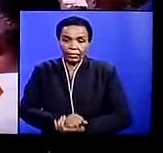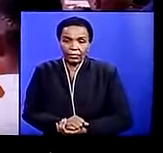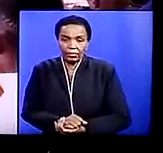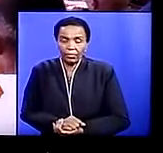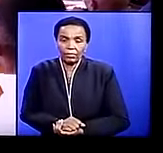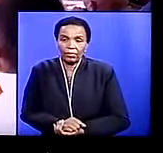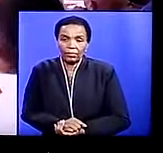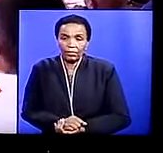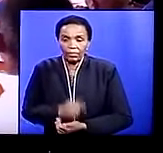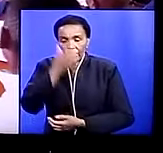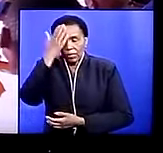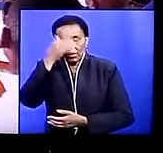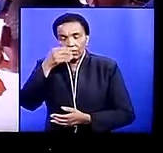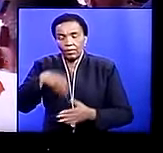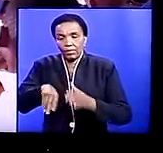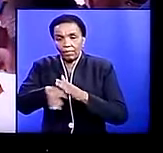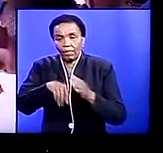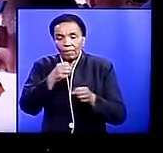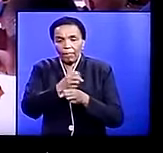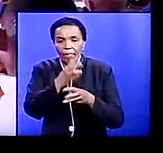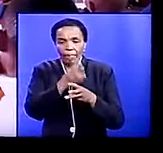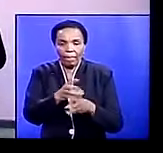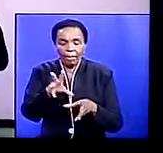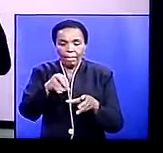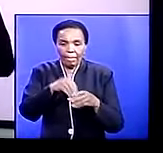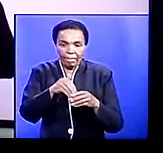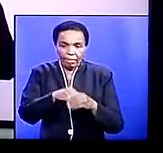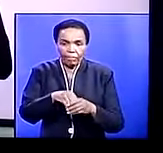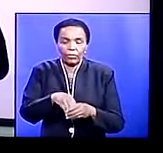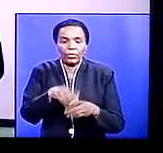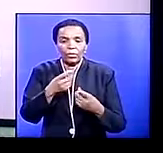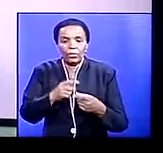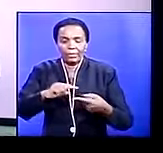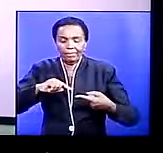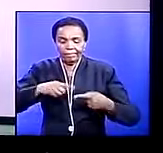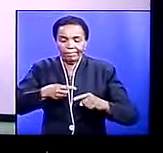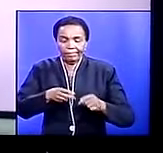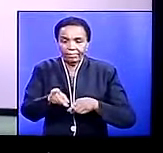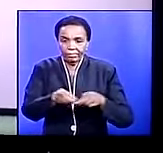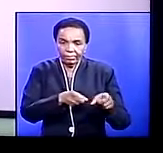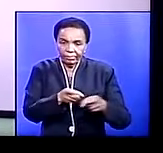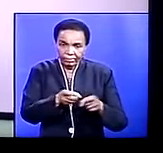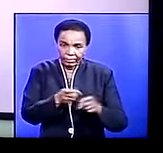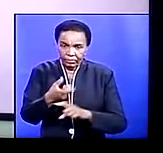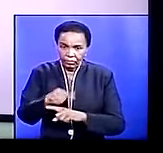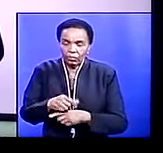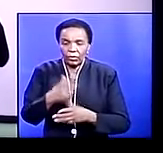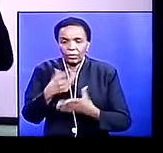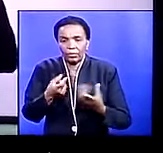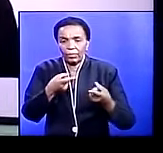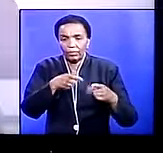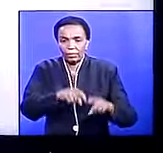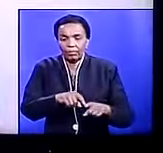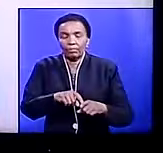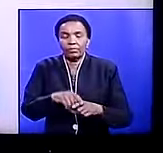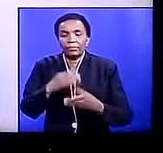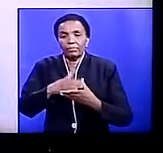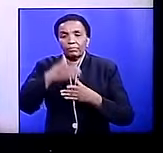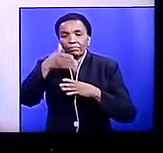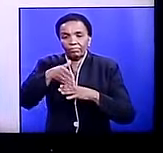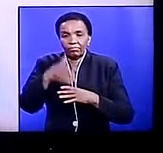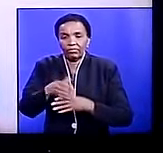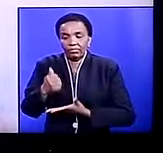The primary objectives of the course included immediate address of injuries, interpretation of clinical results for exercise